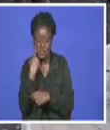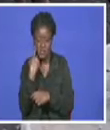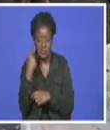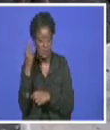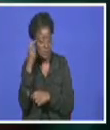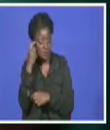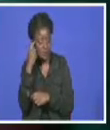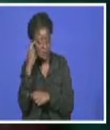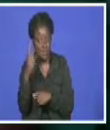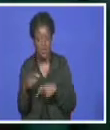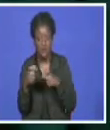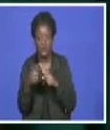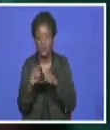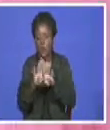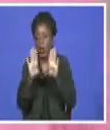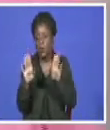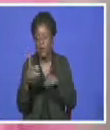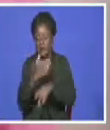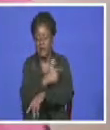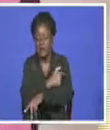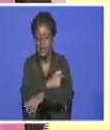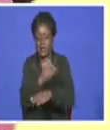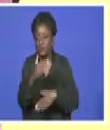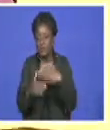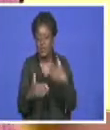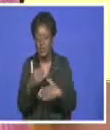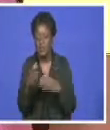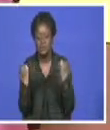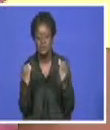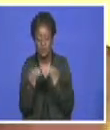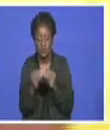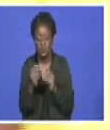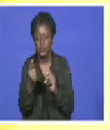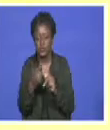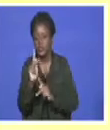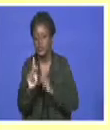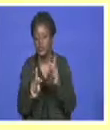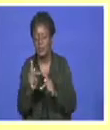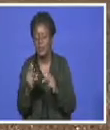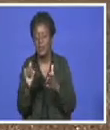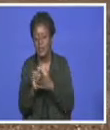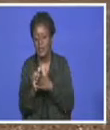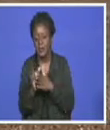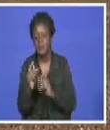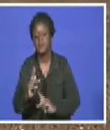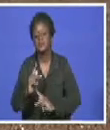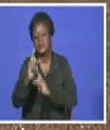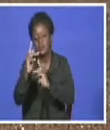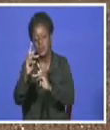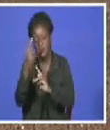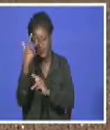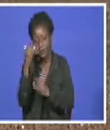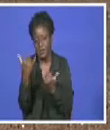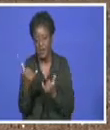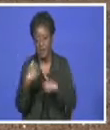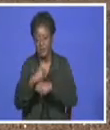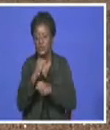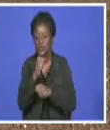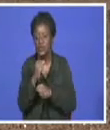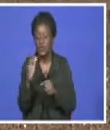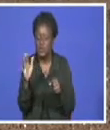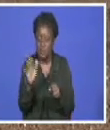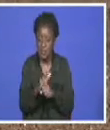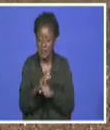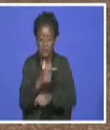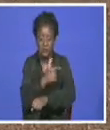was given to opening the vaccination process further to the public, but that had to be pulled back for now to ensure sufficient doses